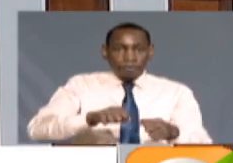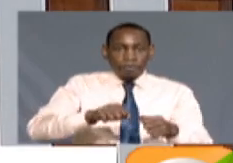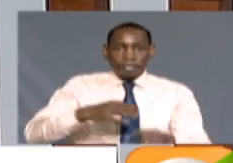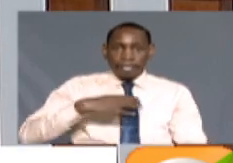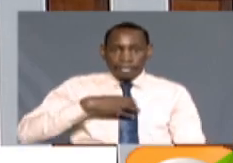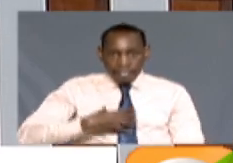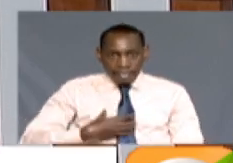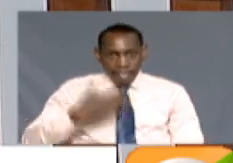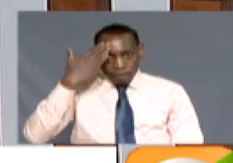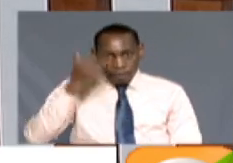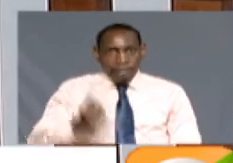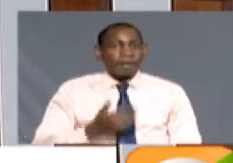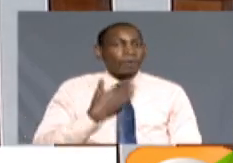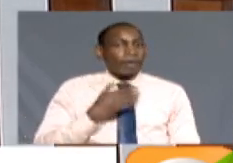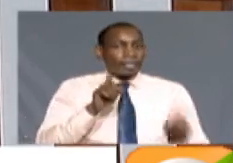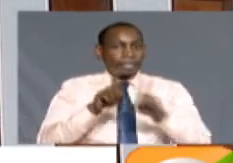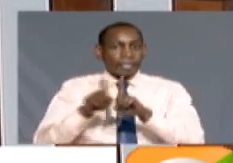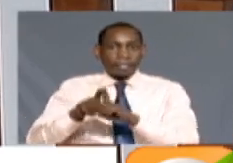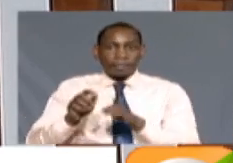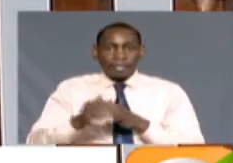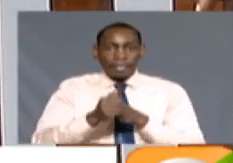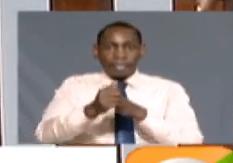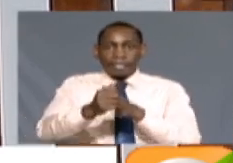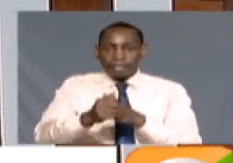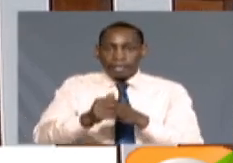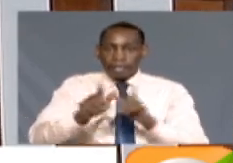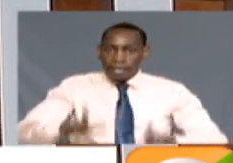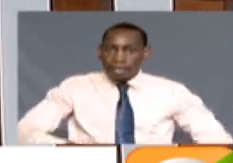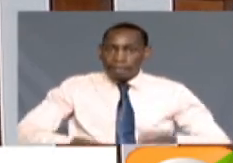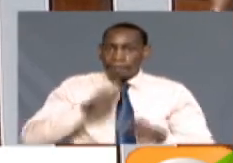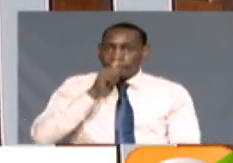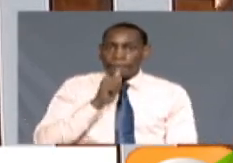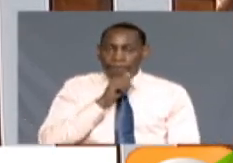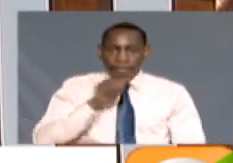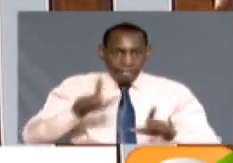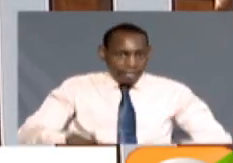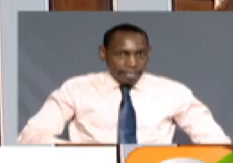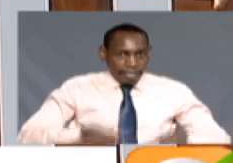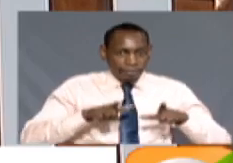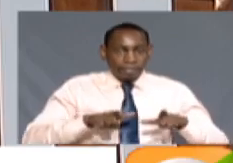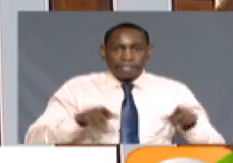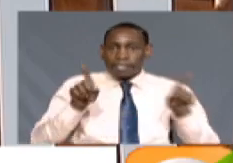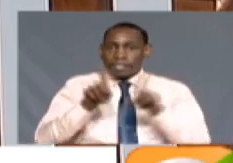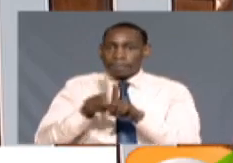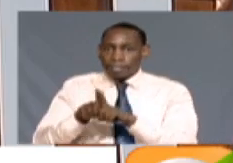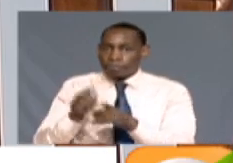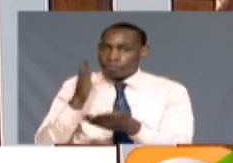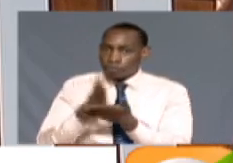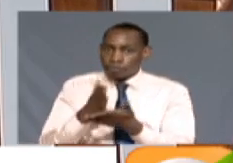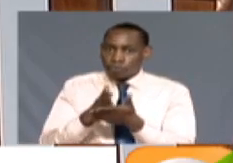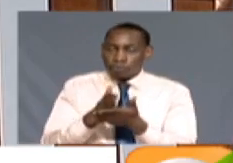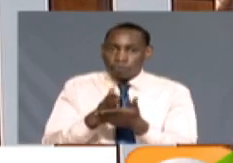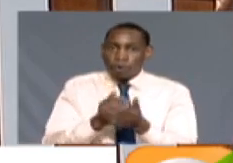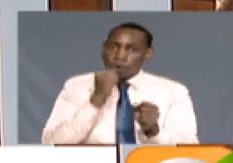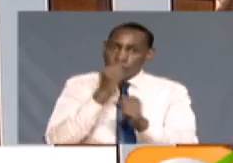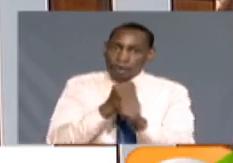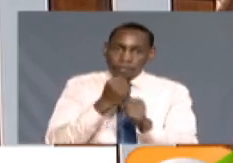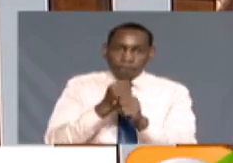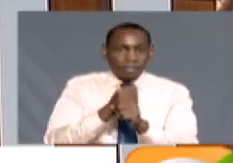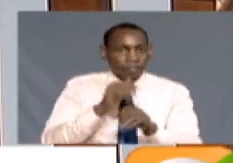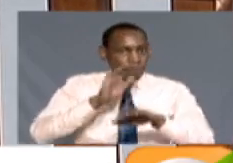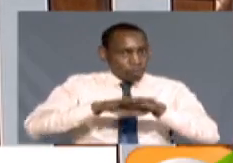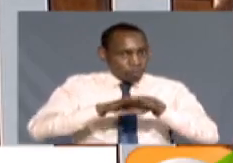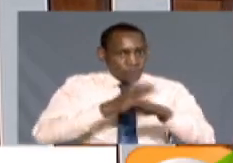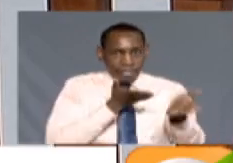Yeah, because I want also to lead some private life, to sure. do some other things and so on. And I've put in a very good service, wonderful